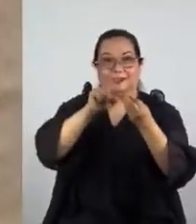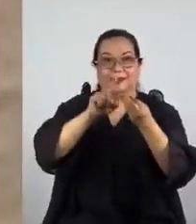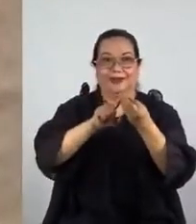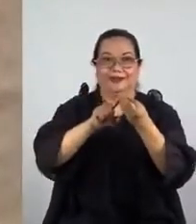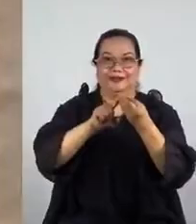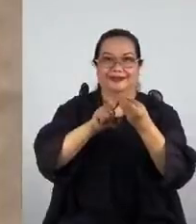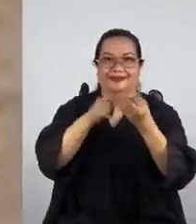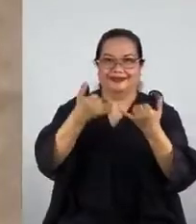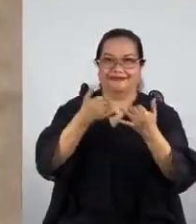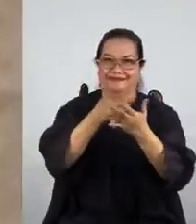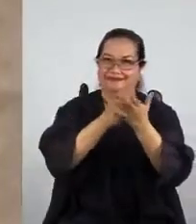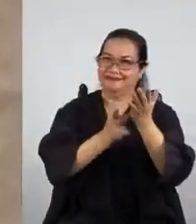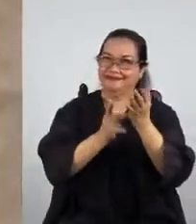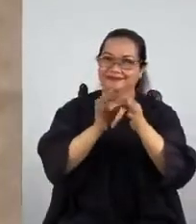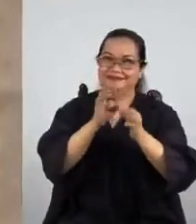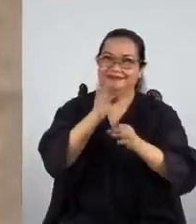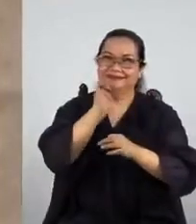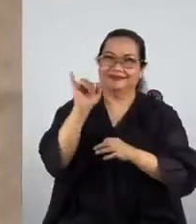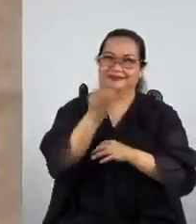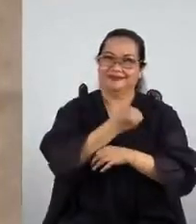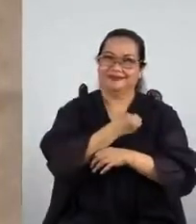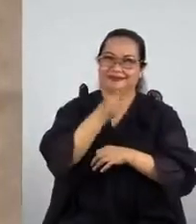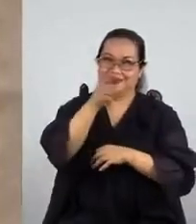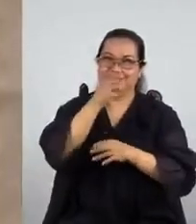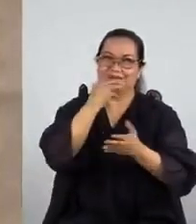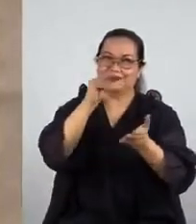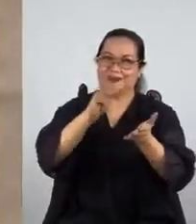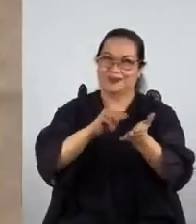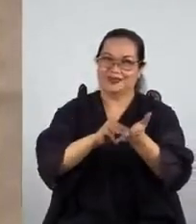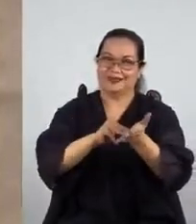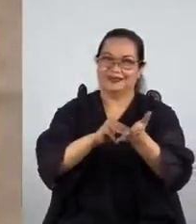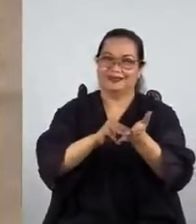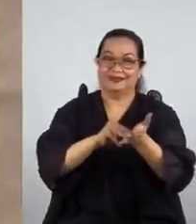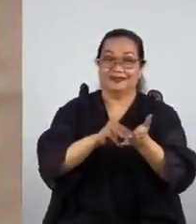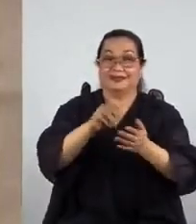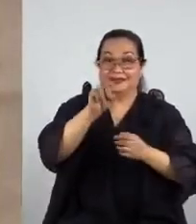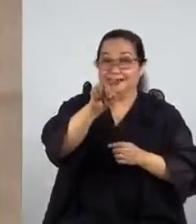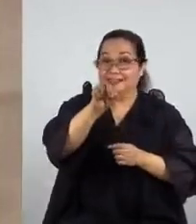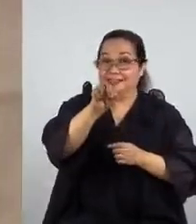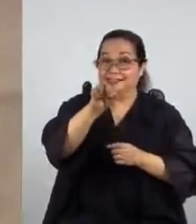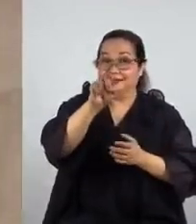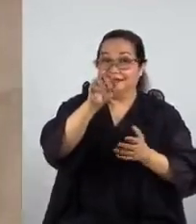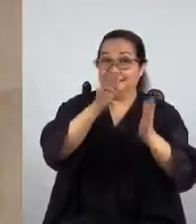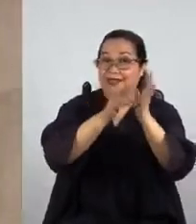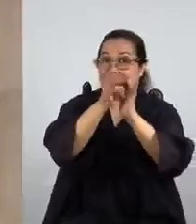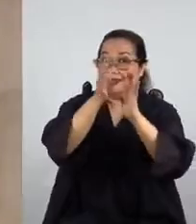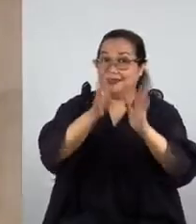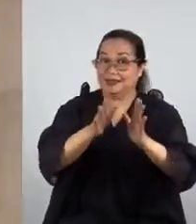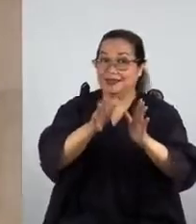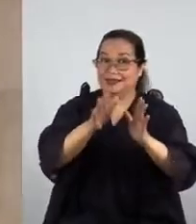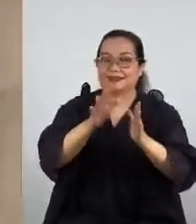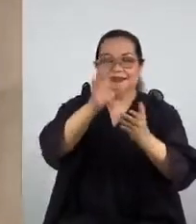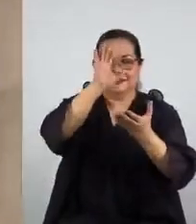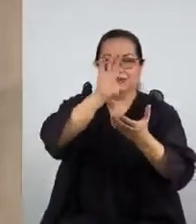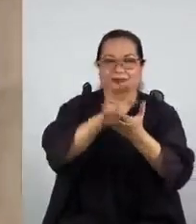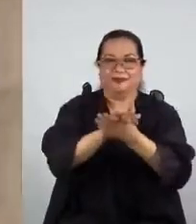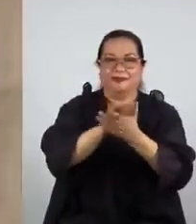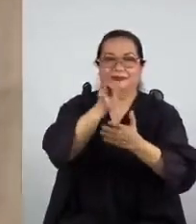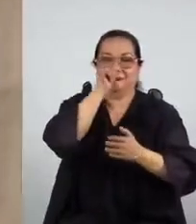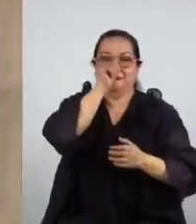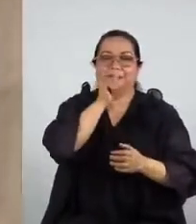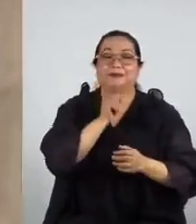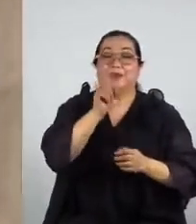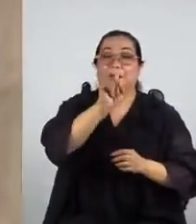part, this portion of our study. Believers endure and complete their lives of faith by trusting